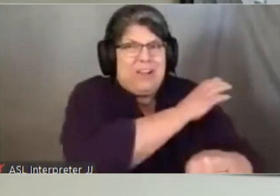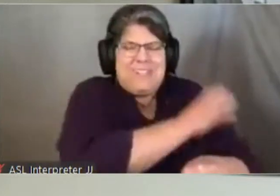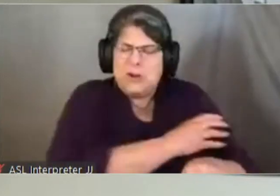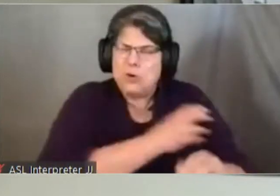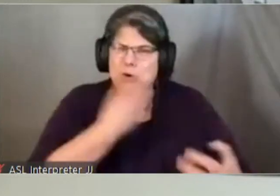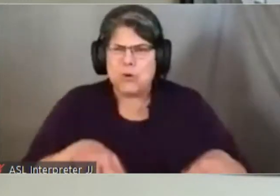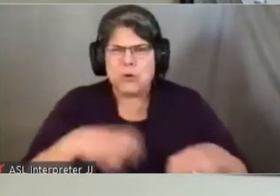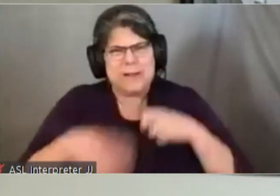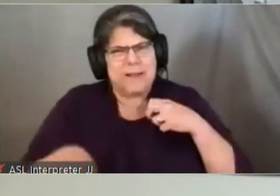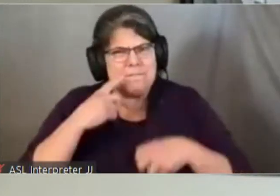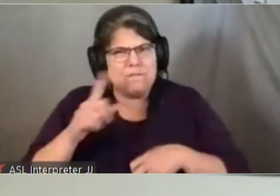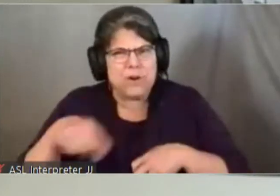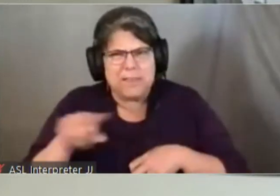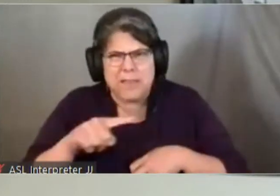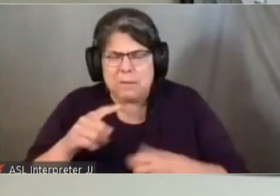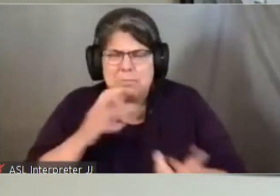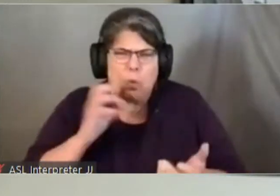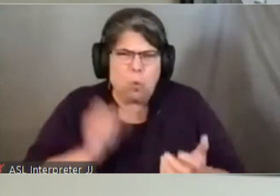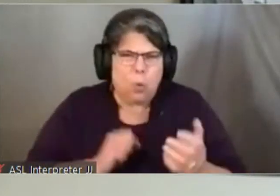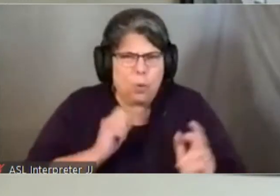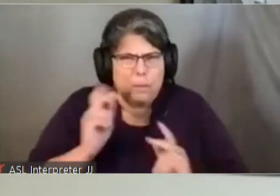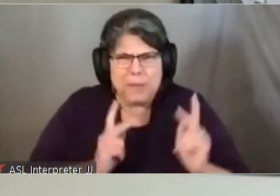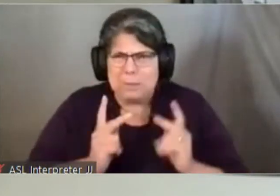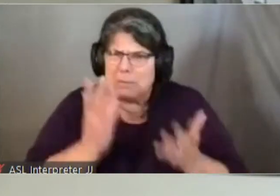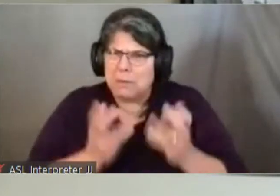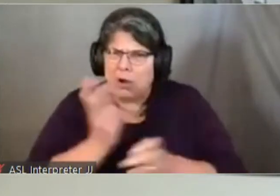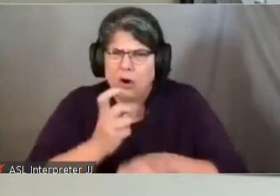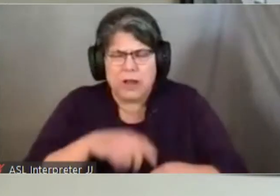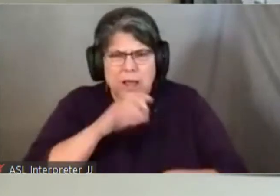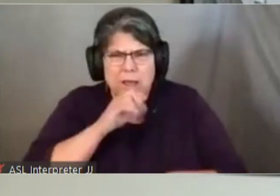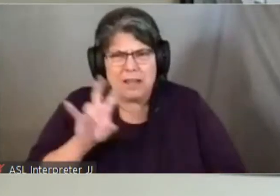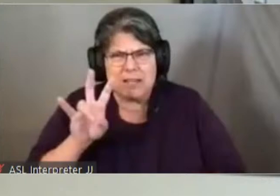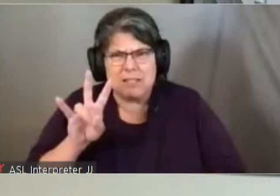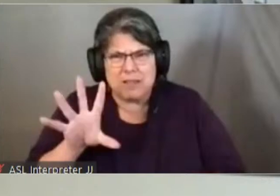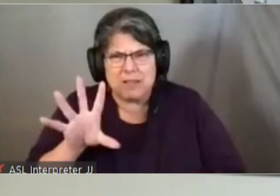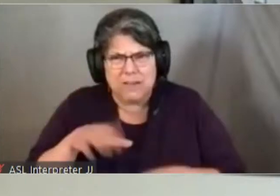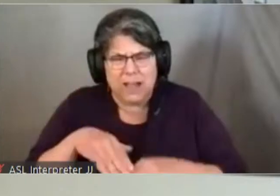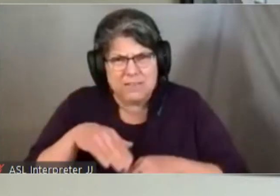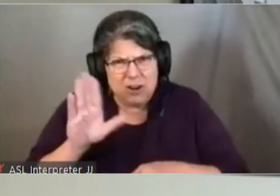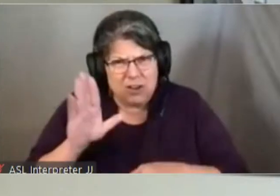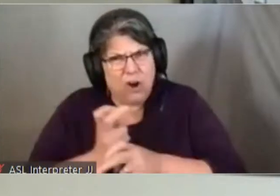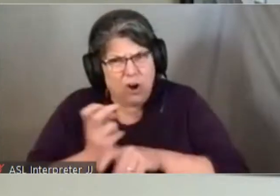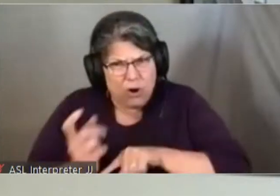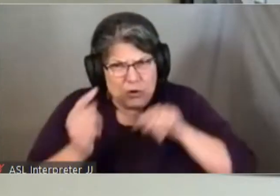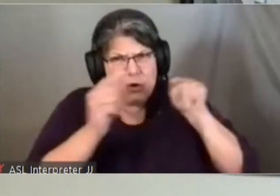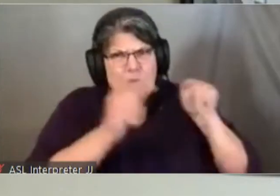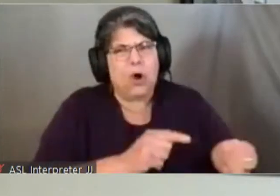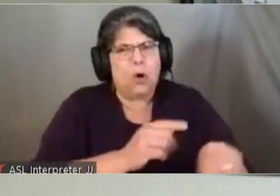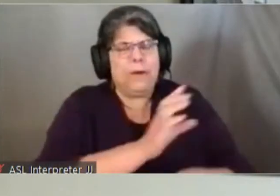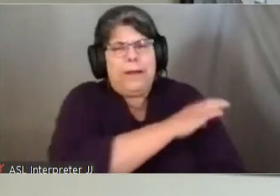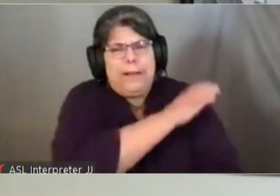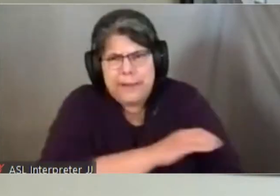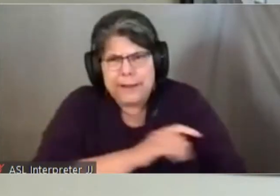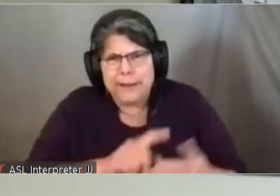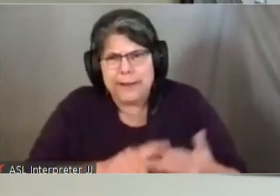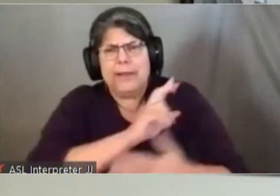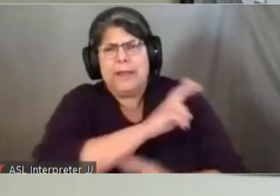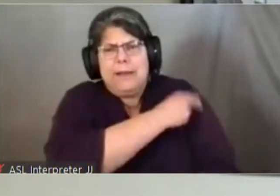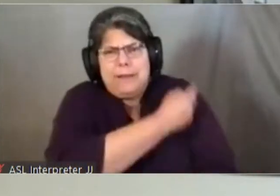particular the elderly people in our community, 75 and above, will be going to hospitals and clinic